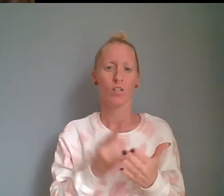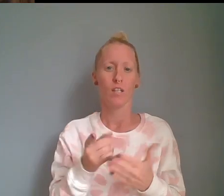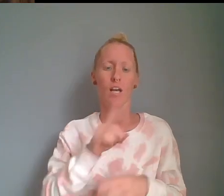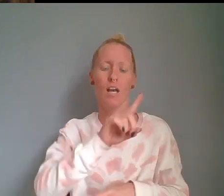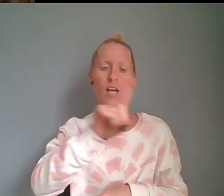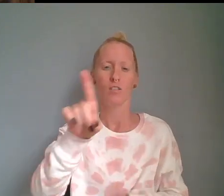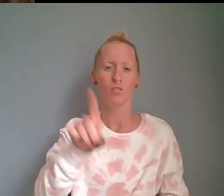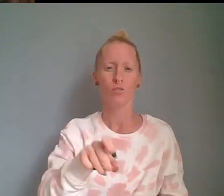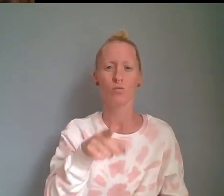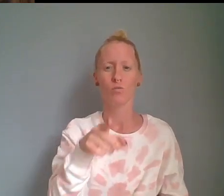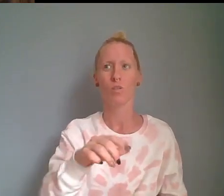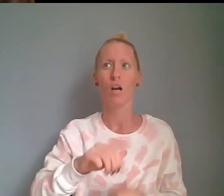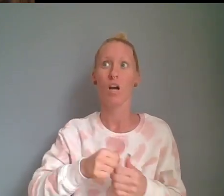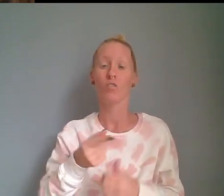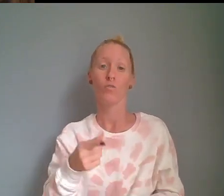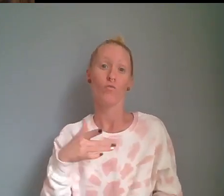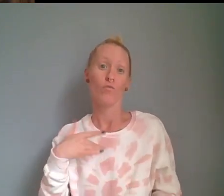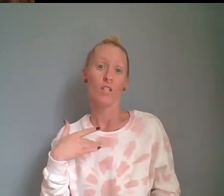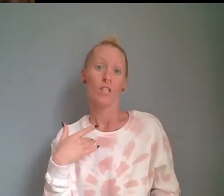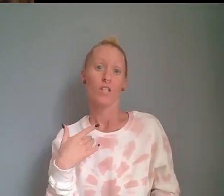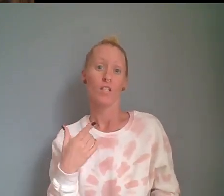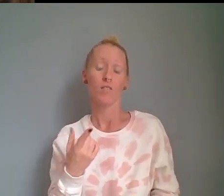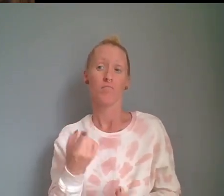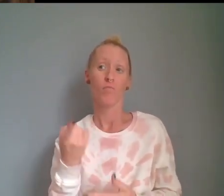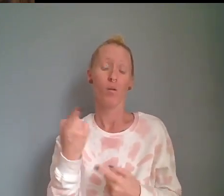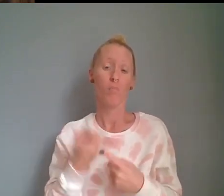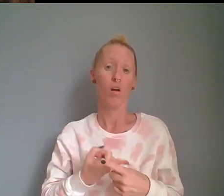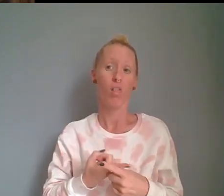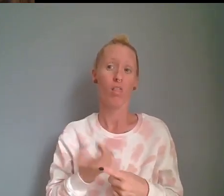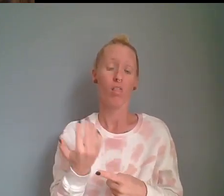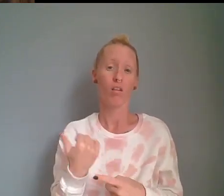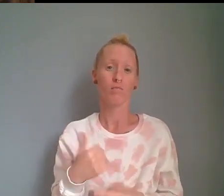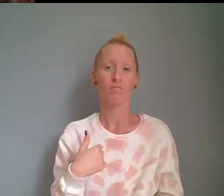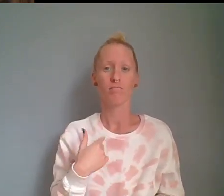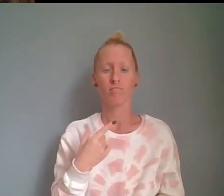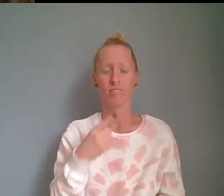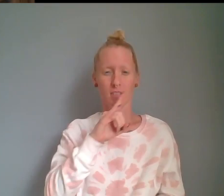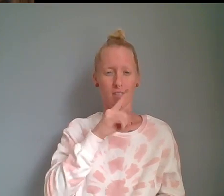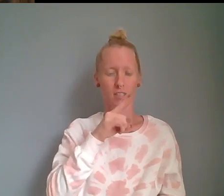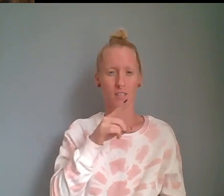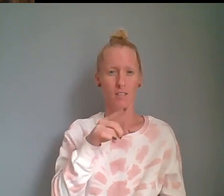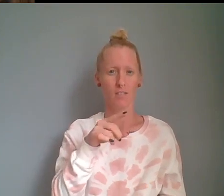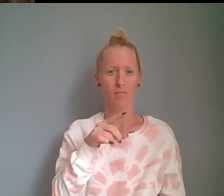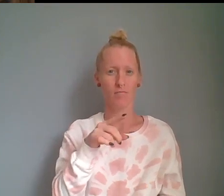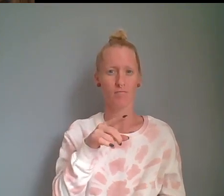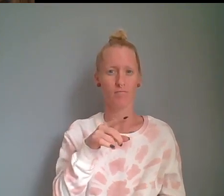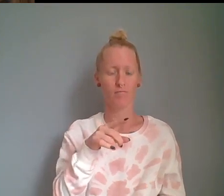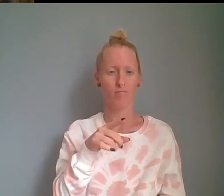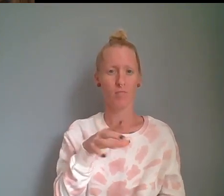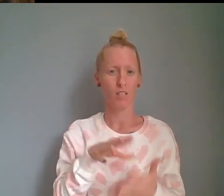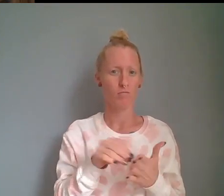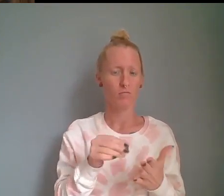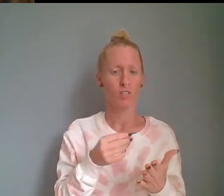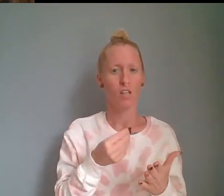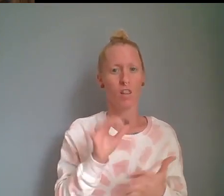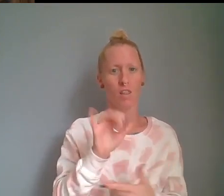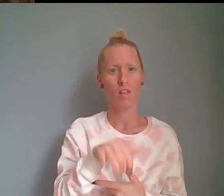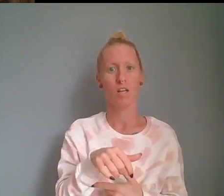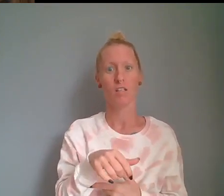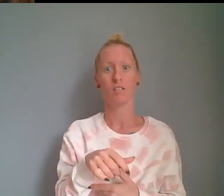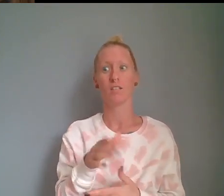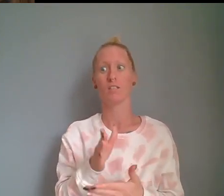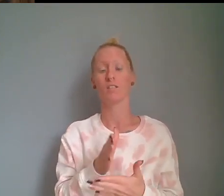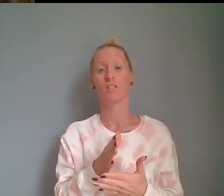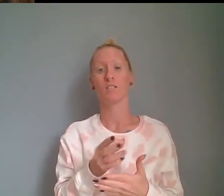you how you've been feeling in the last month. And there's a kiddie version of this. And these are data from several thousand